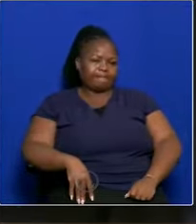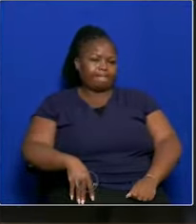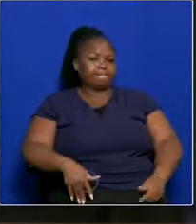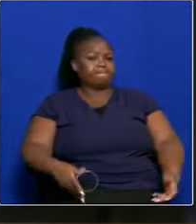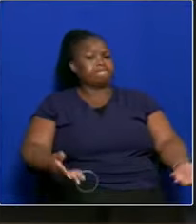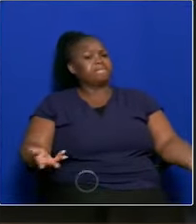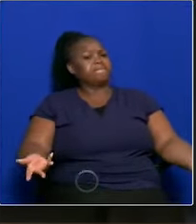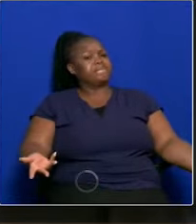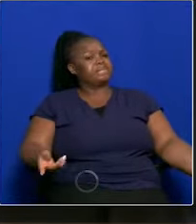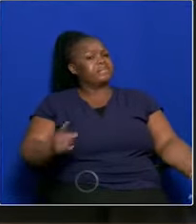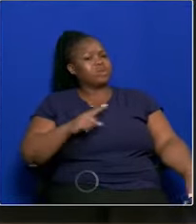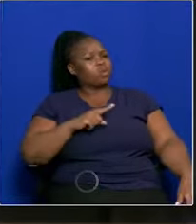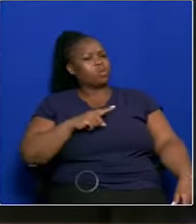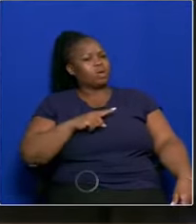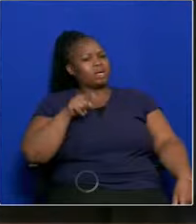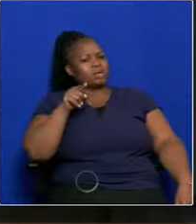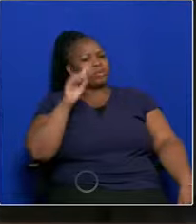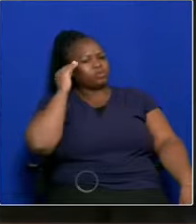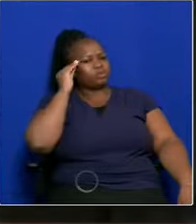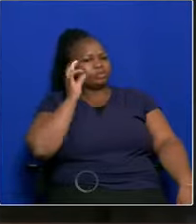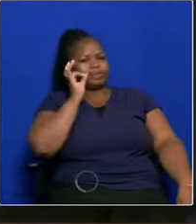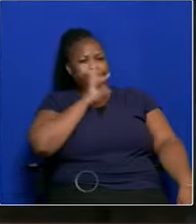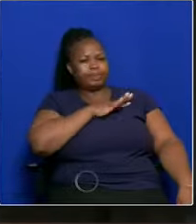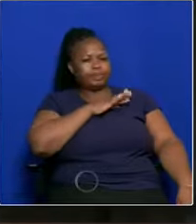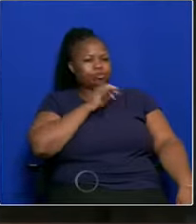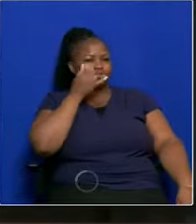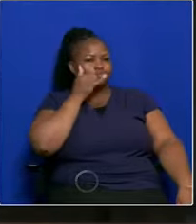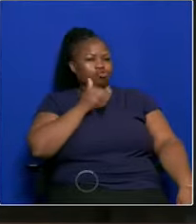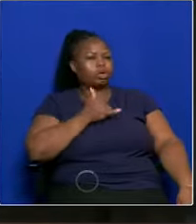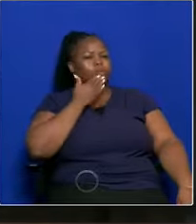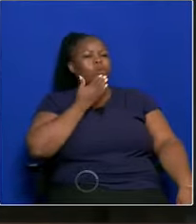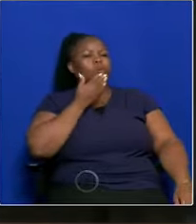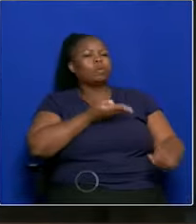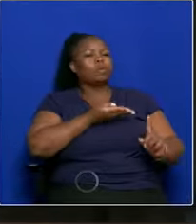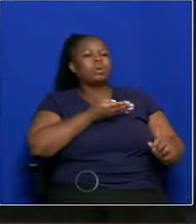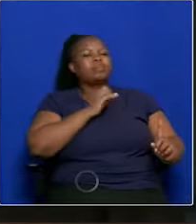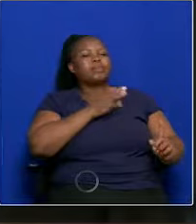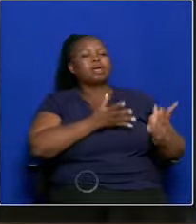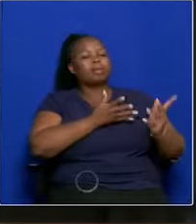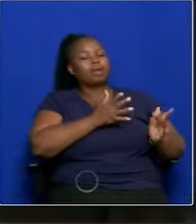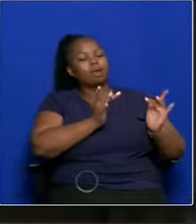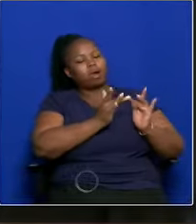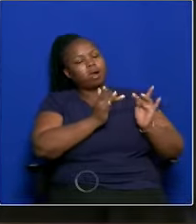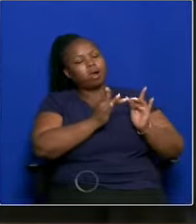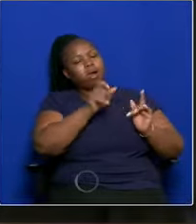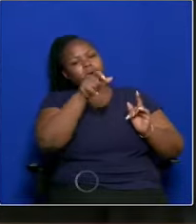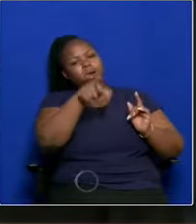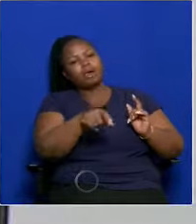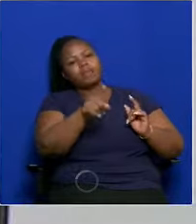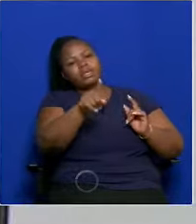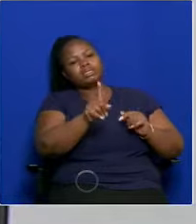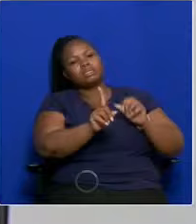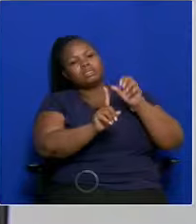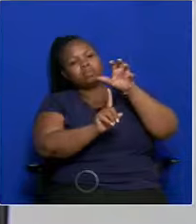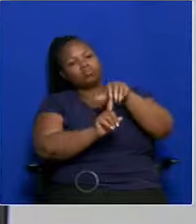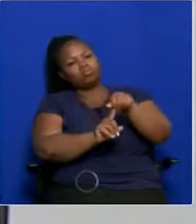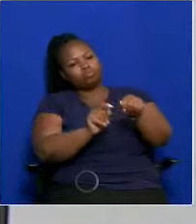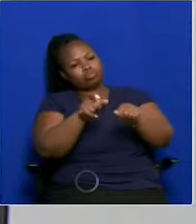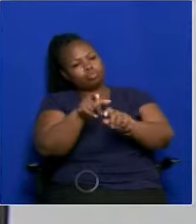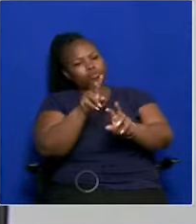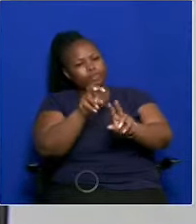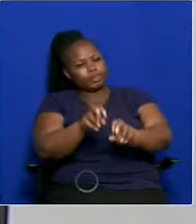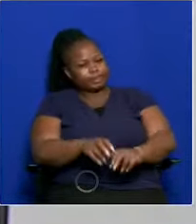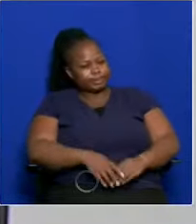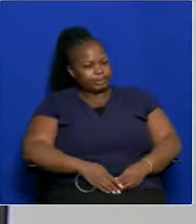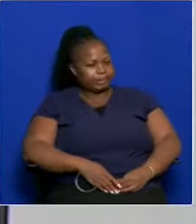not interested in checking whether he's not involved with the very people that you are investigating? Yeah,